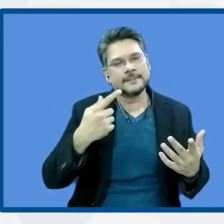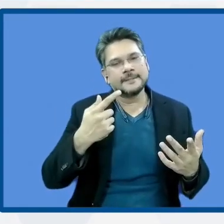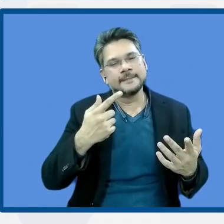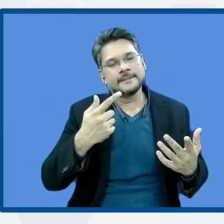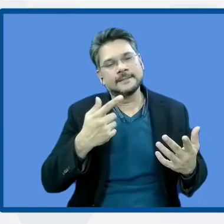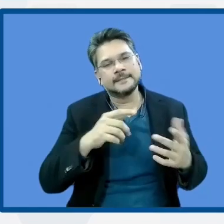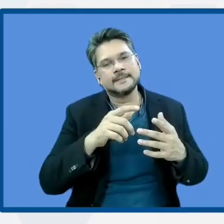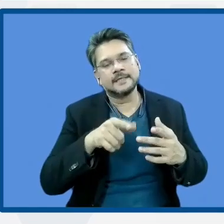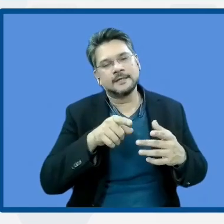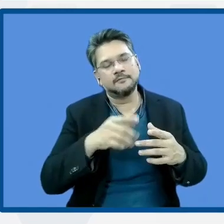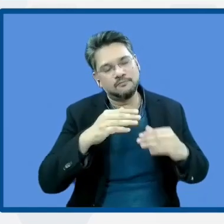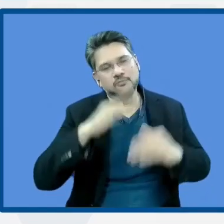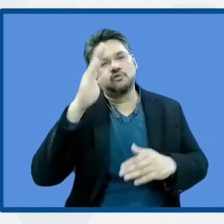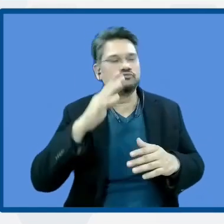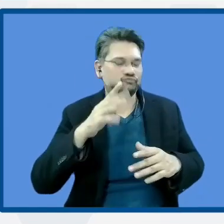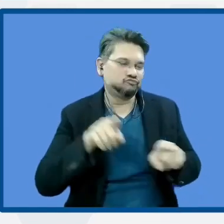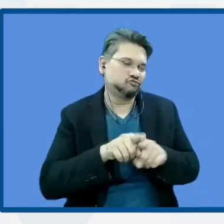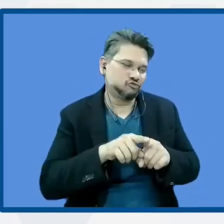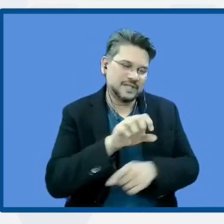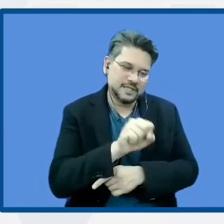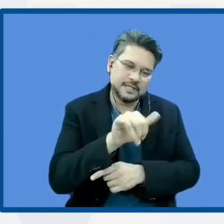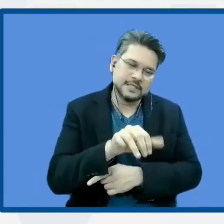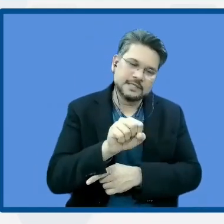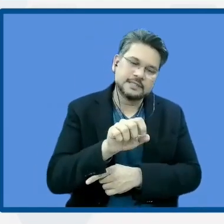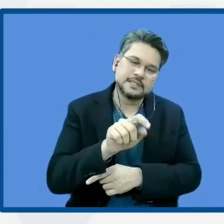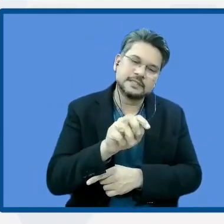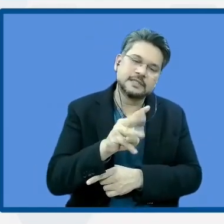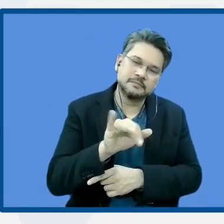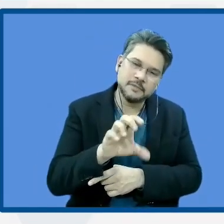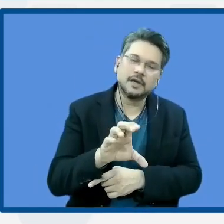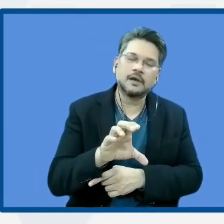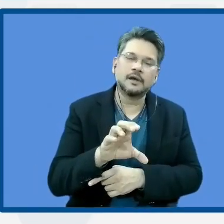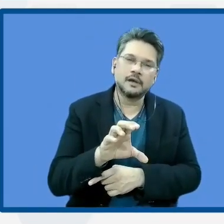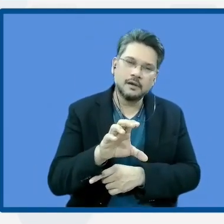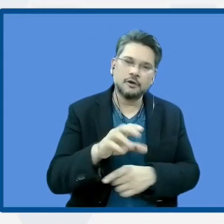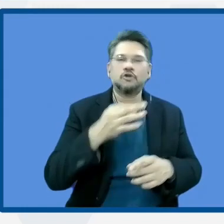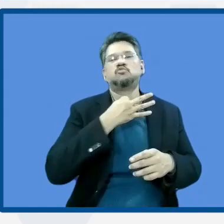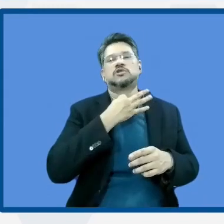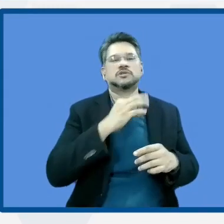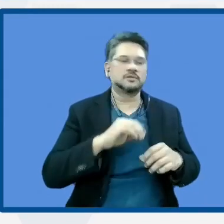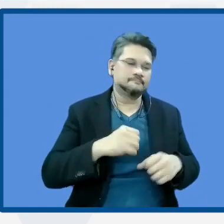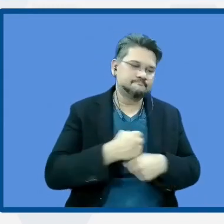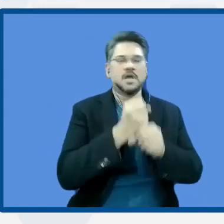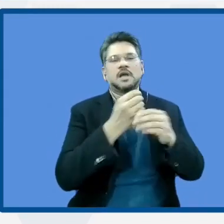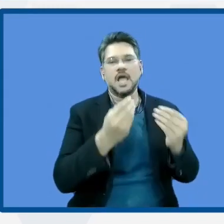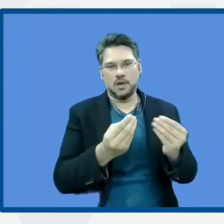or systemic production of risk. And my last reflection has to do with the pandemic. We all know how